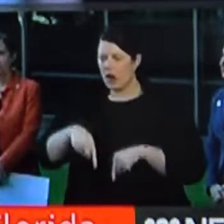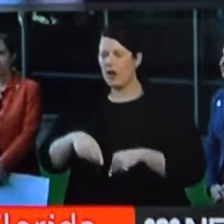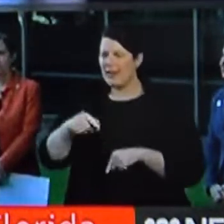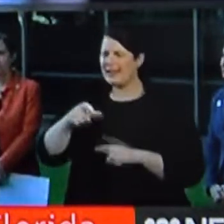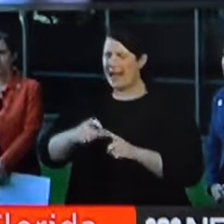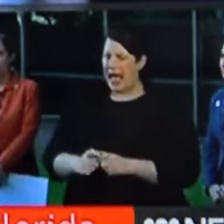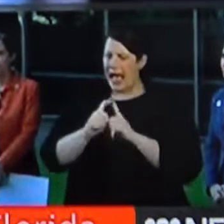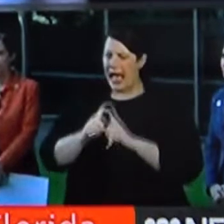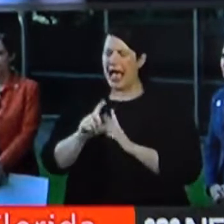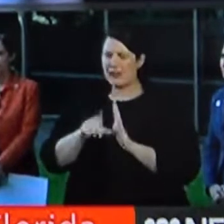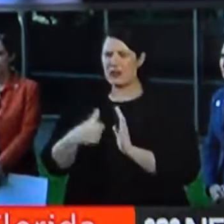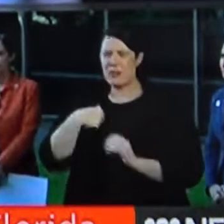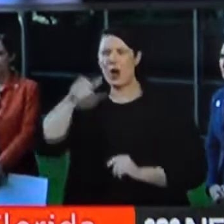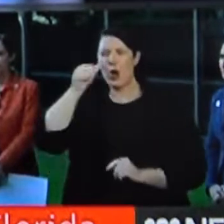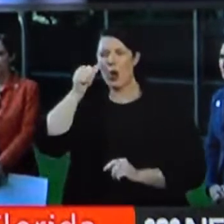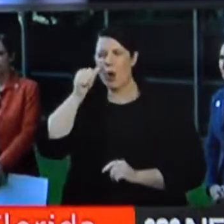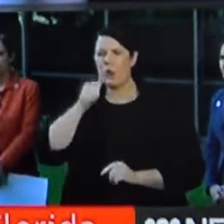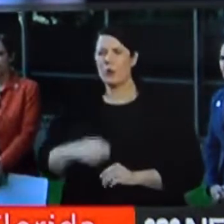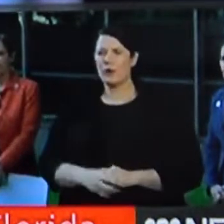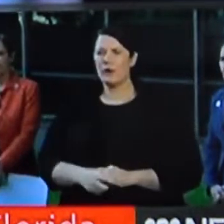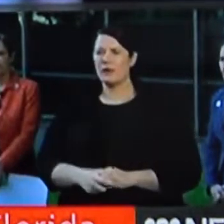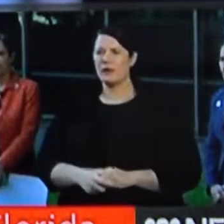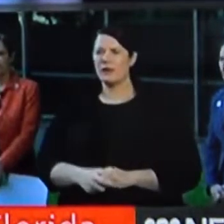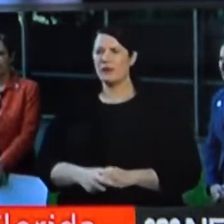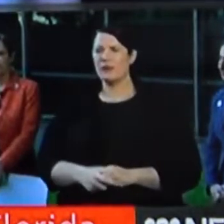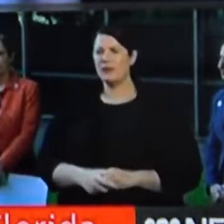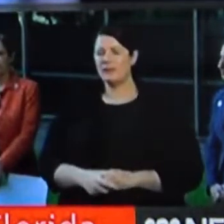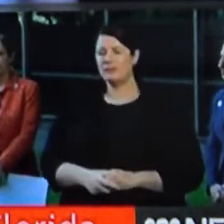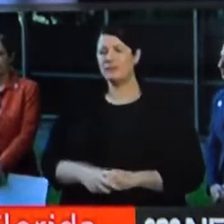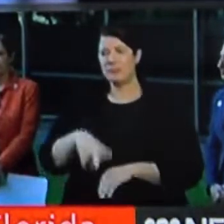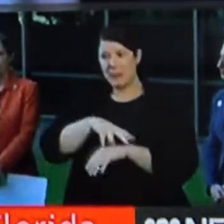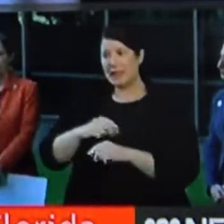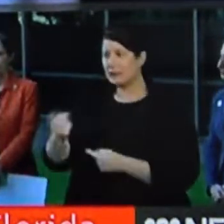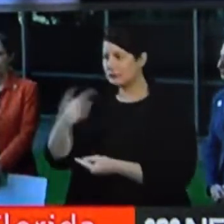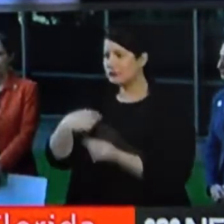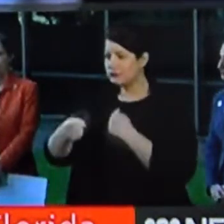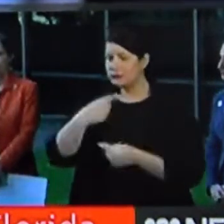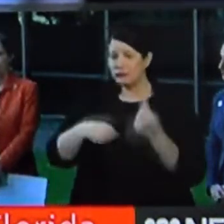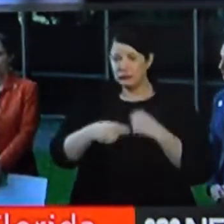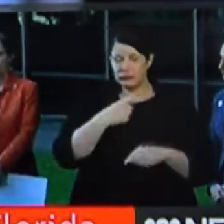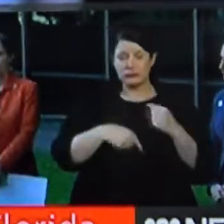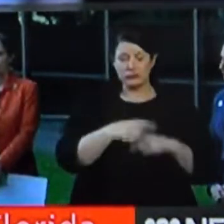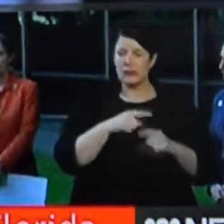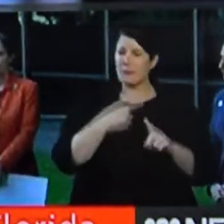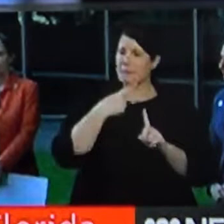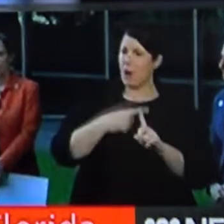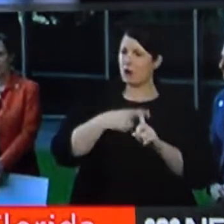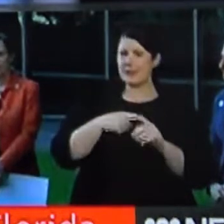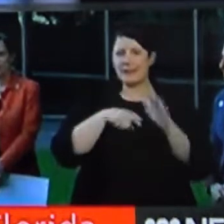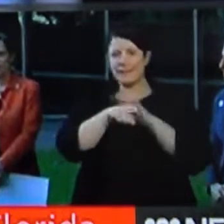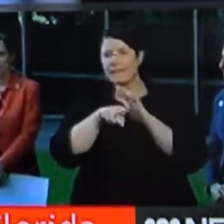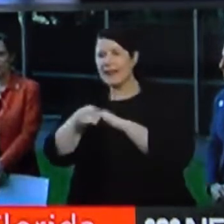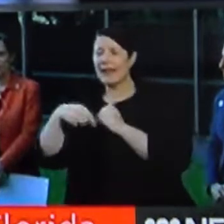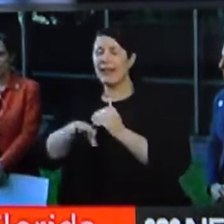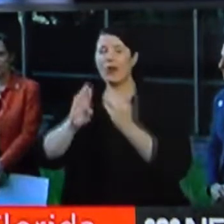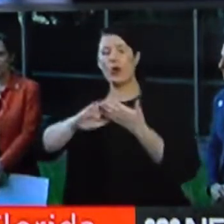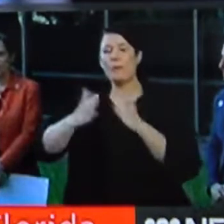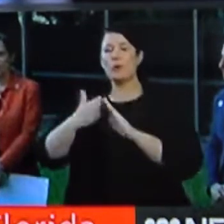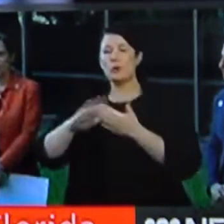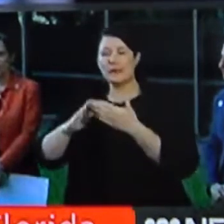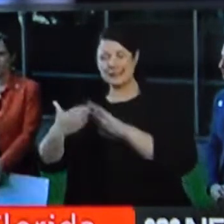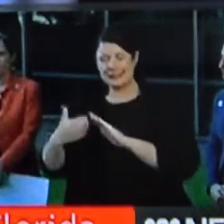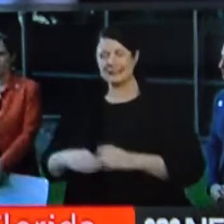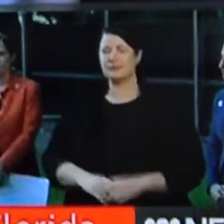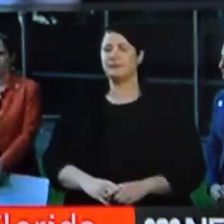challenging time, and we're receiving lots and lots of positive feedback about the work that the police are doing out on the streets, so thank you.